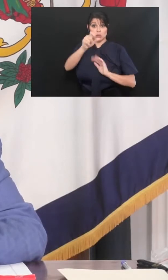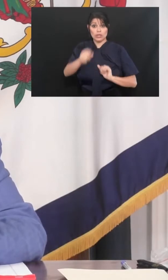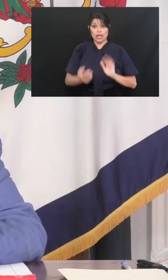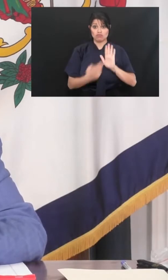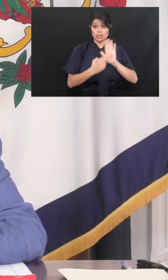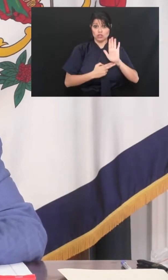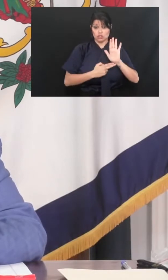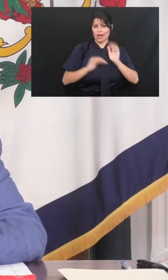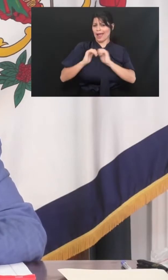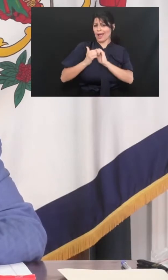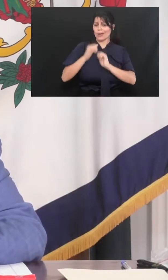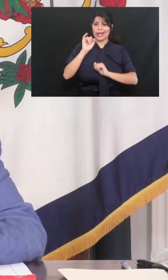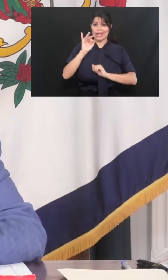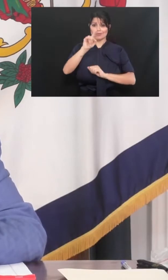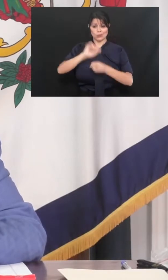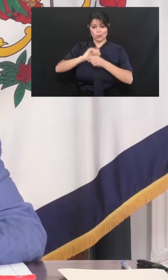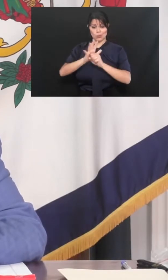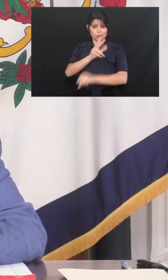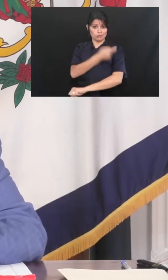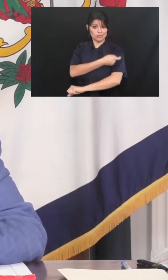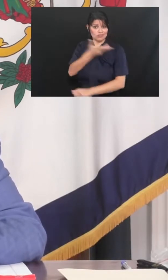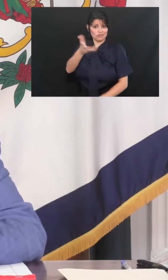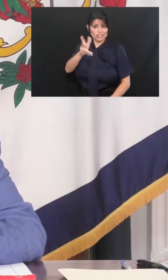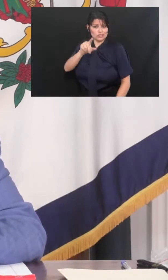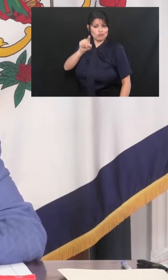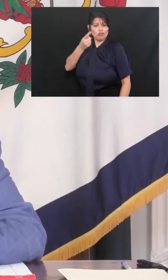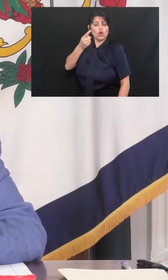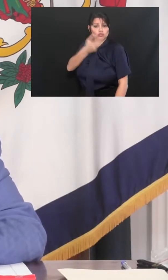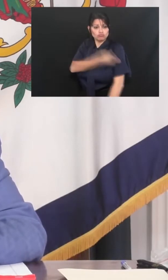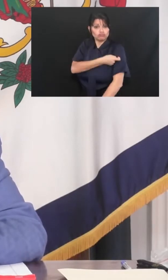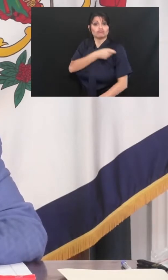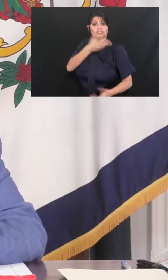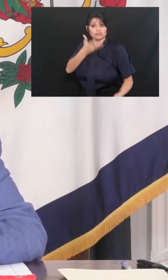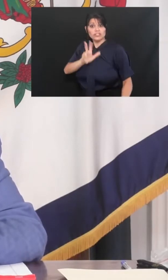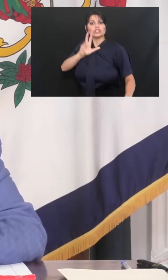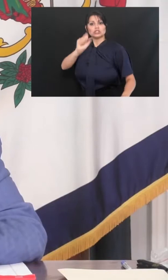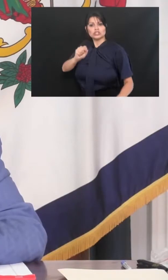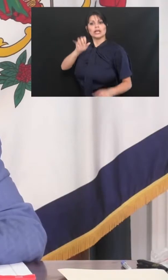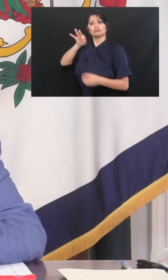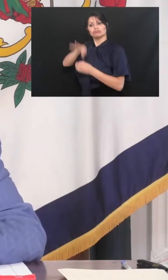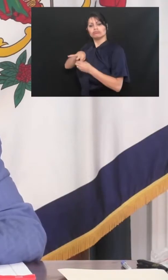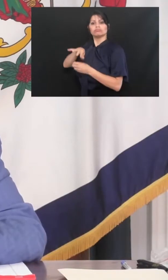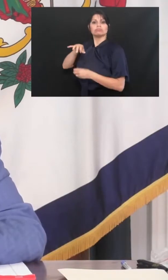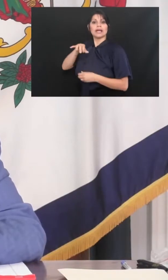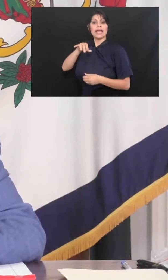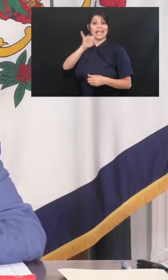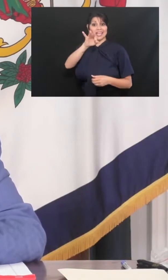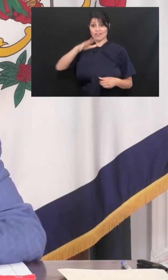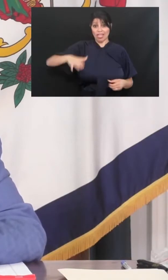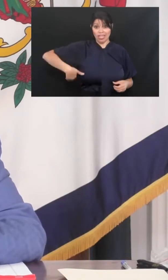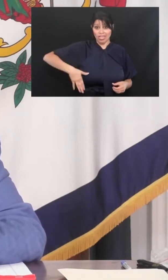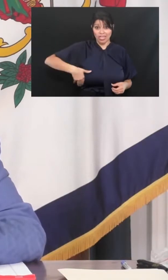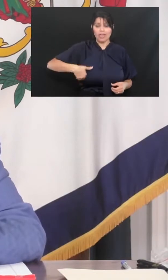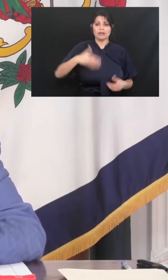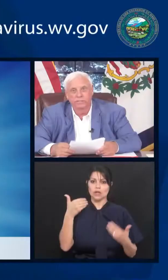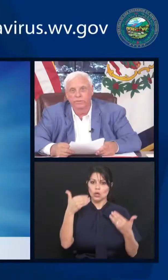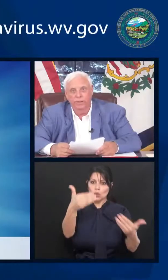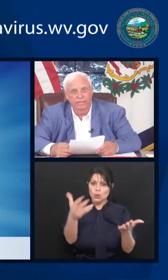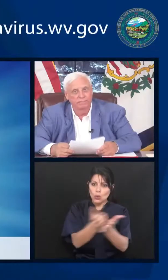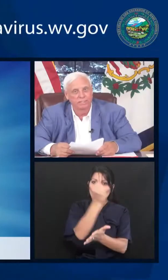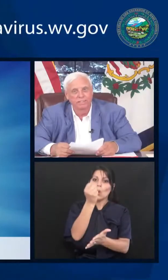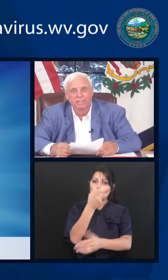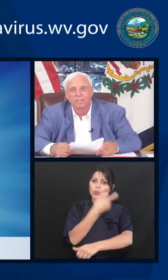had your first vaccine shot. If you haven't and you don't have a vaccine shot yet, please go get